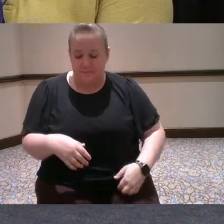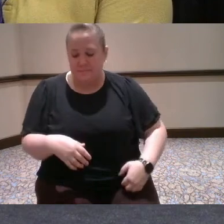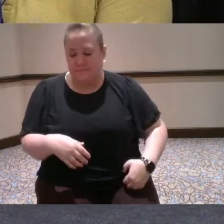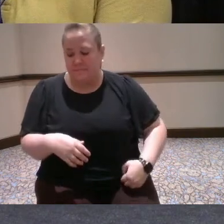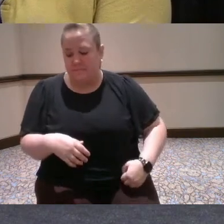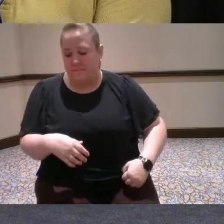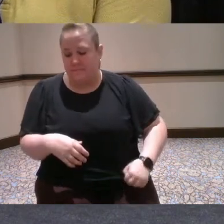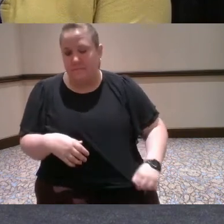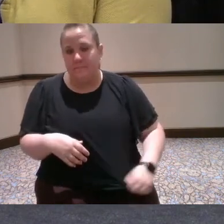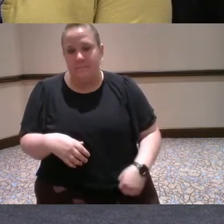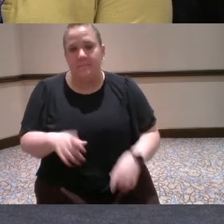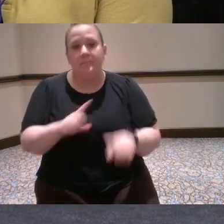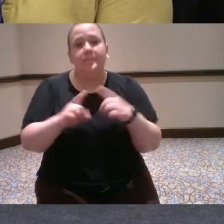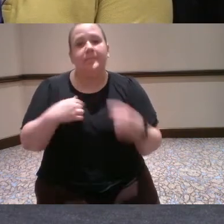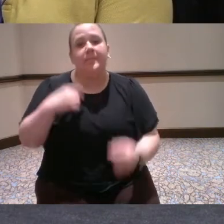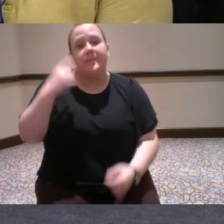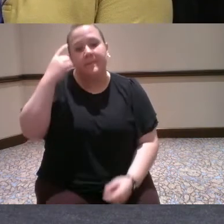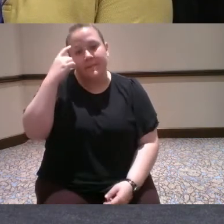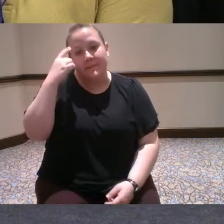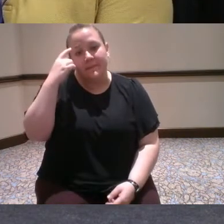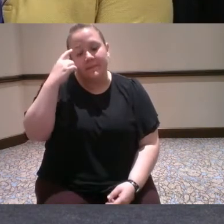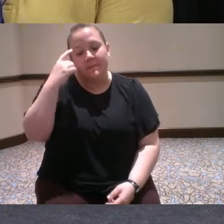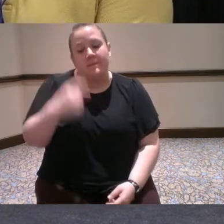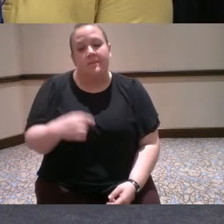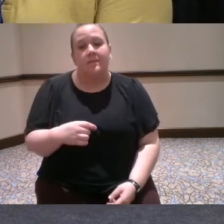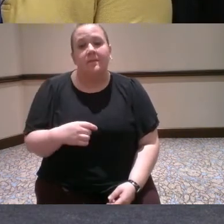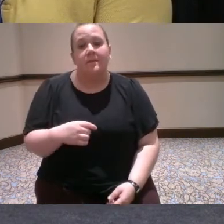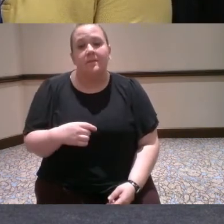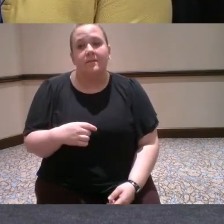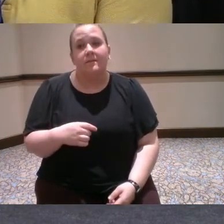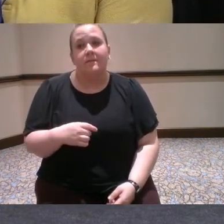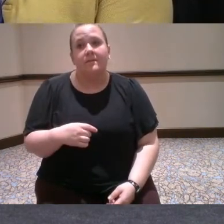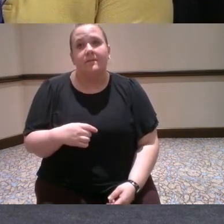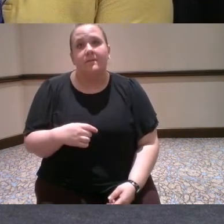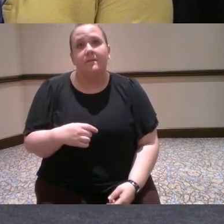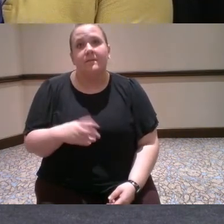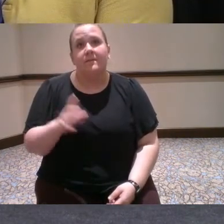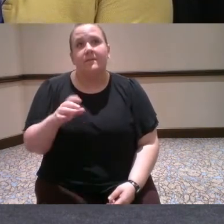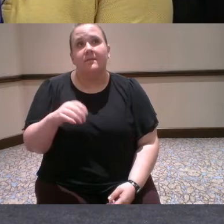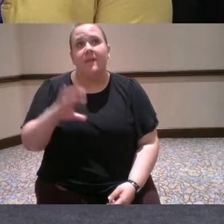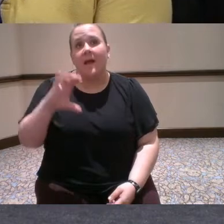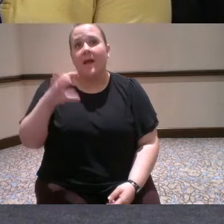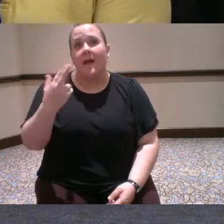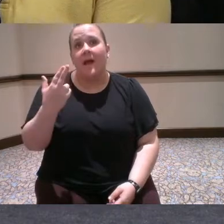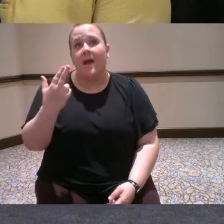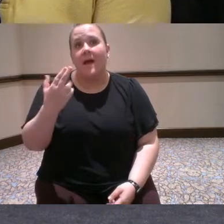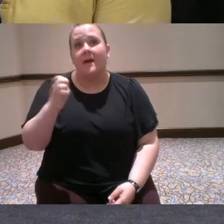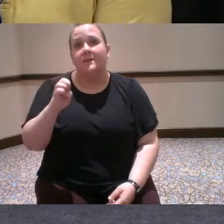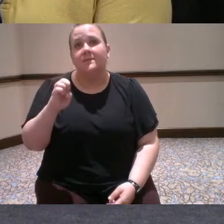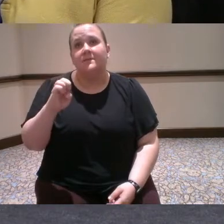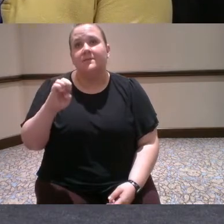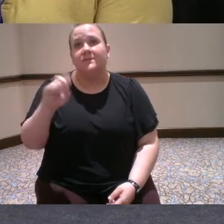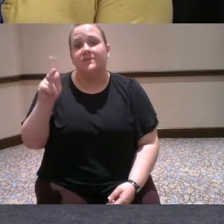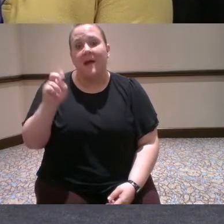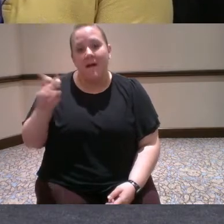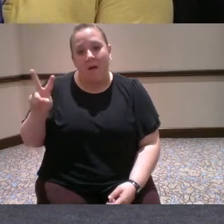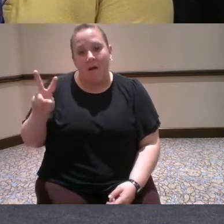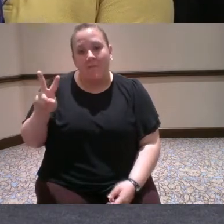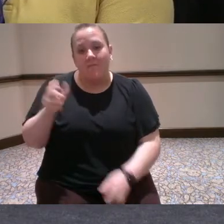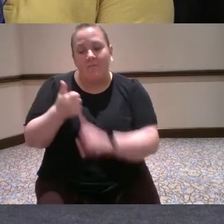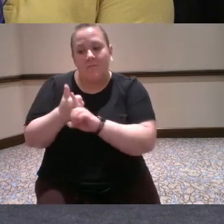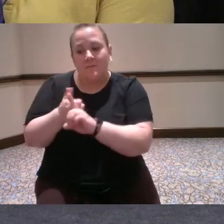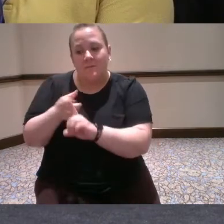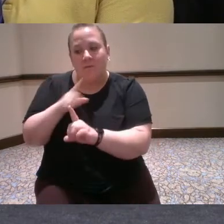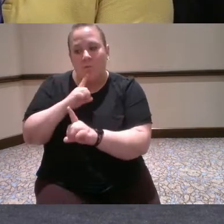And but I think the timeless thing of Chekhov is really registering with